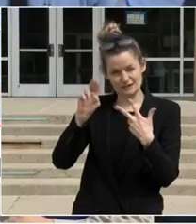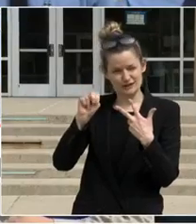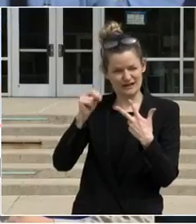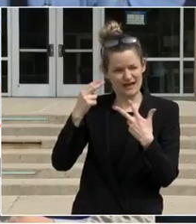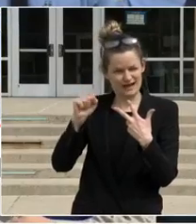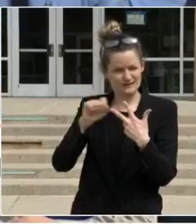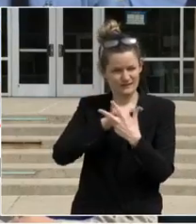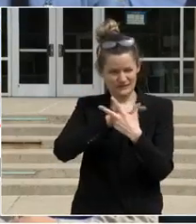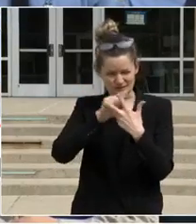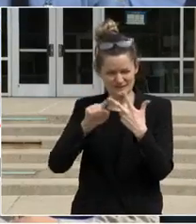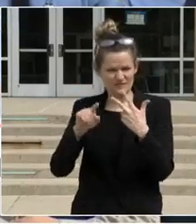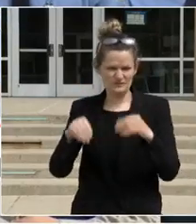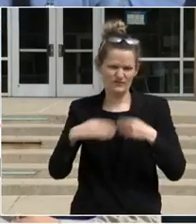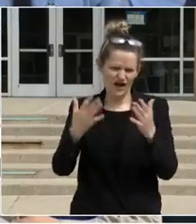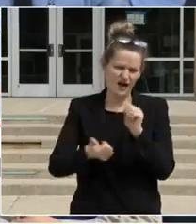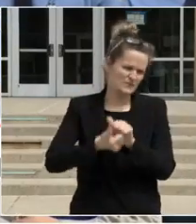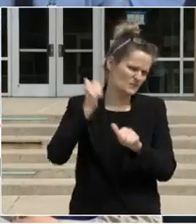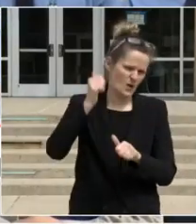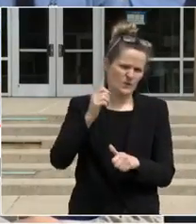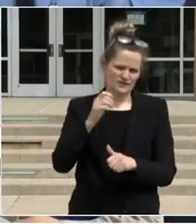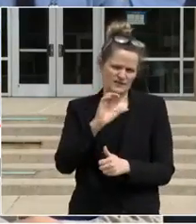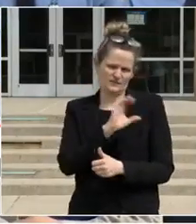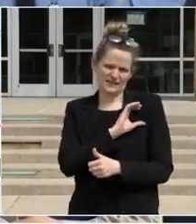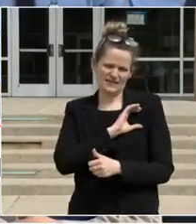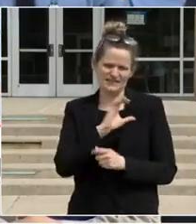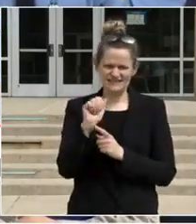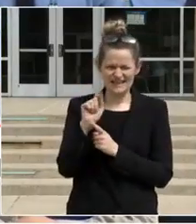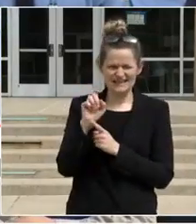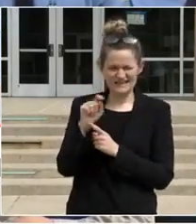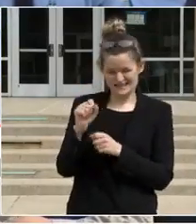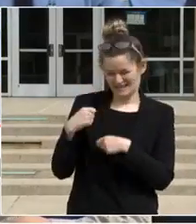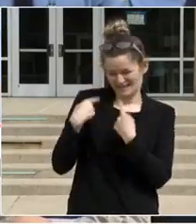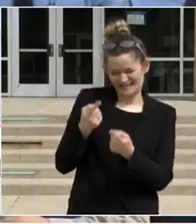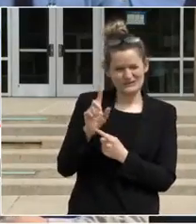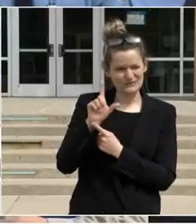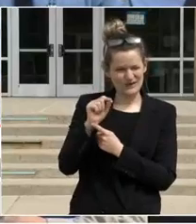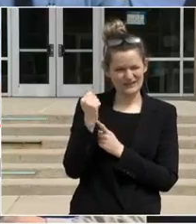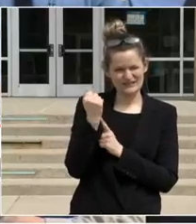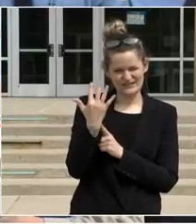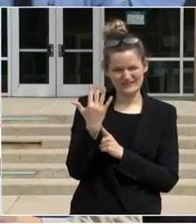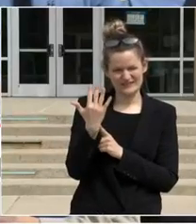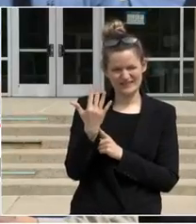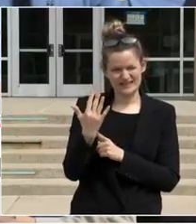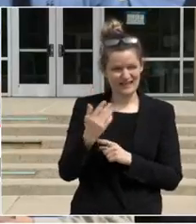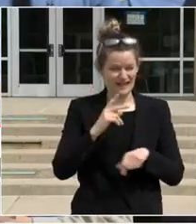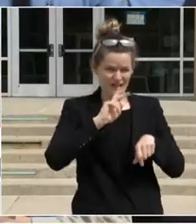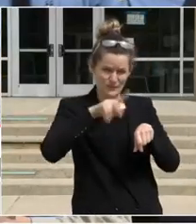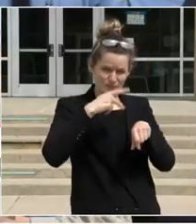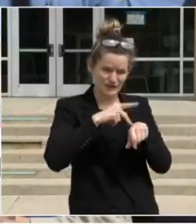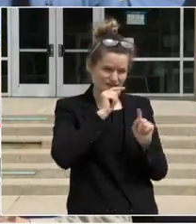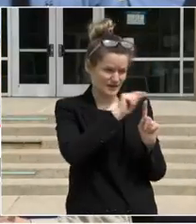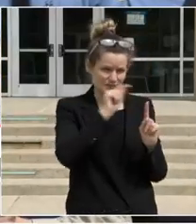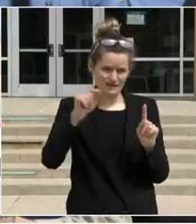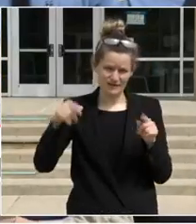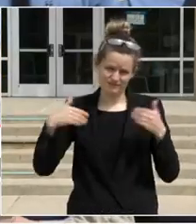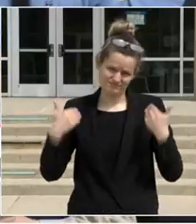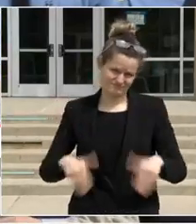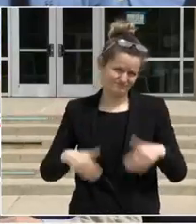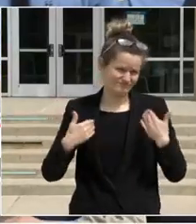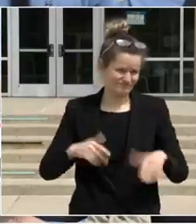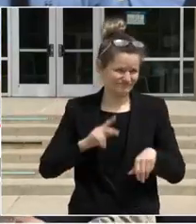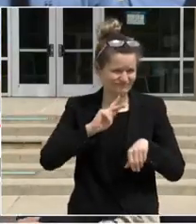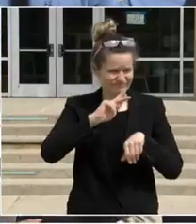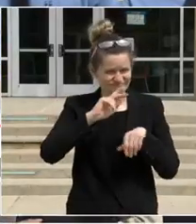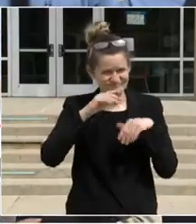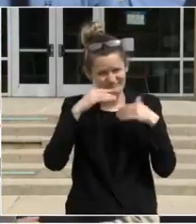year 2018. I can tell you, like, these principals are so very important. My principal was Ann